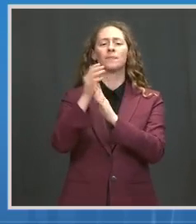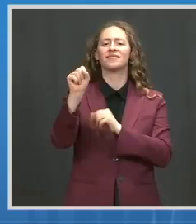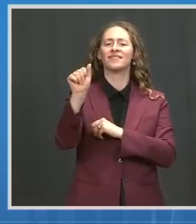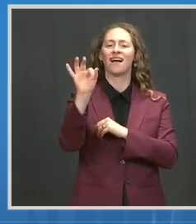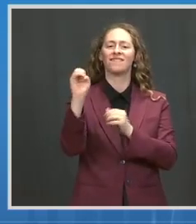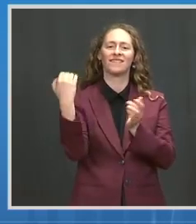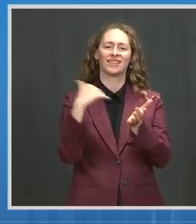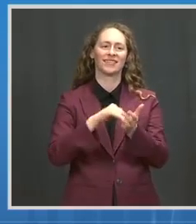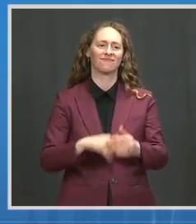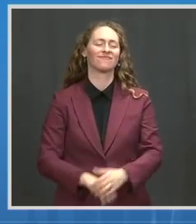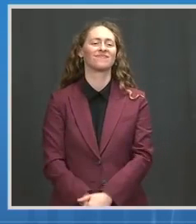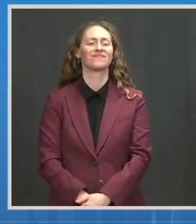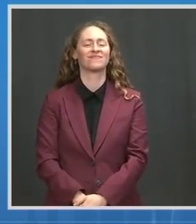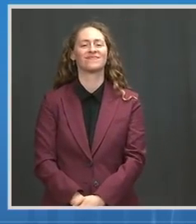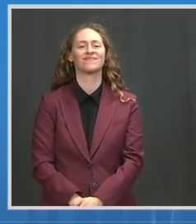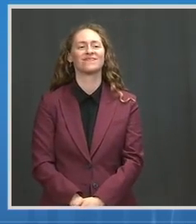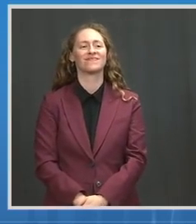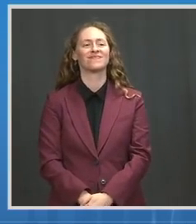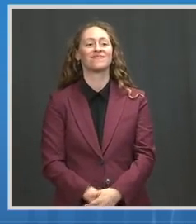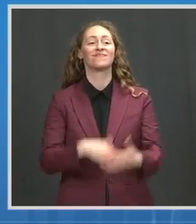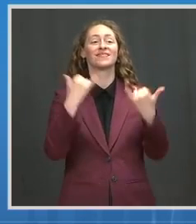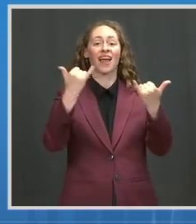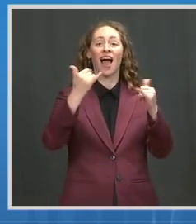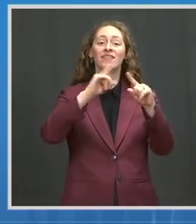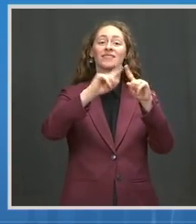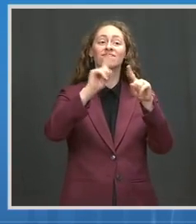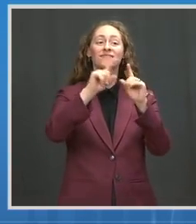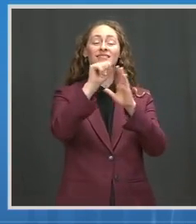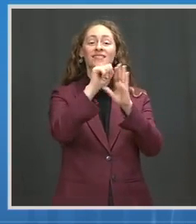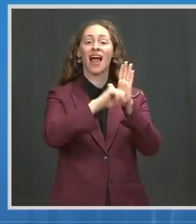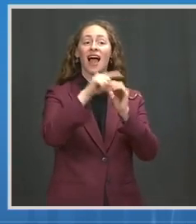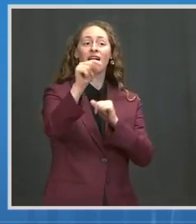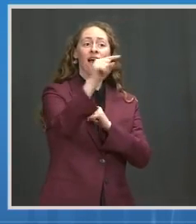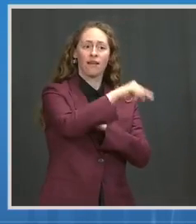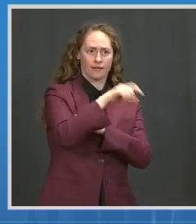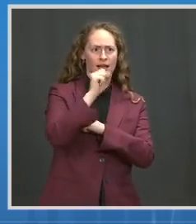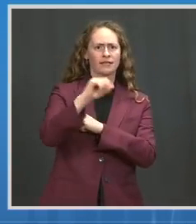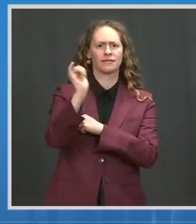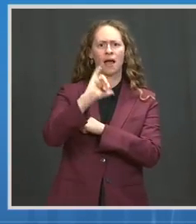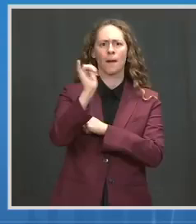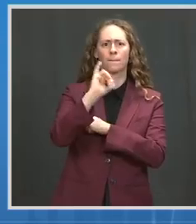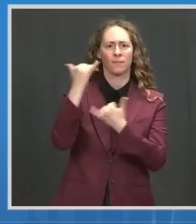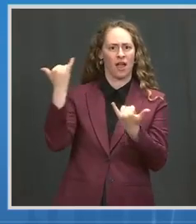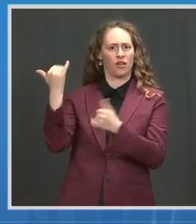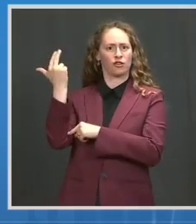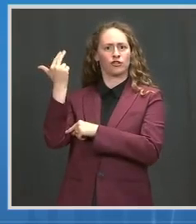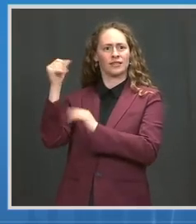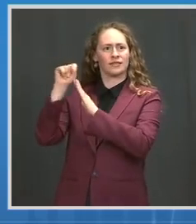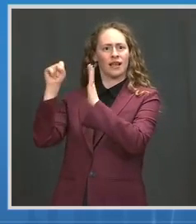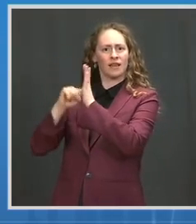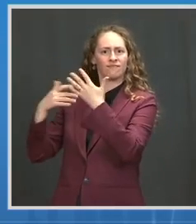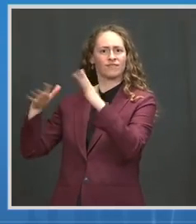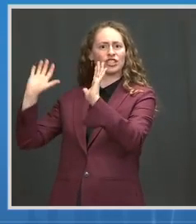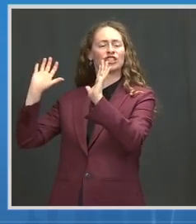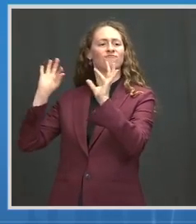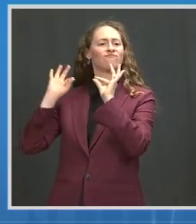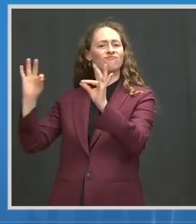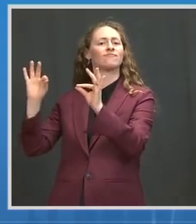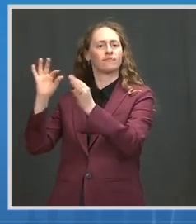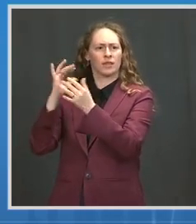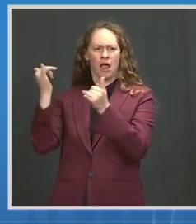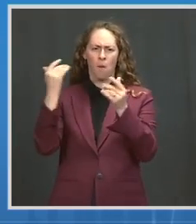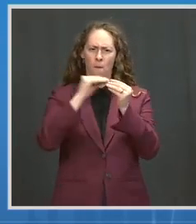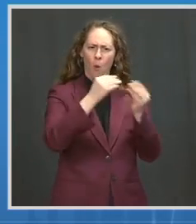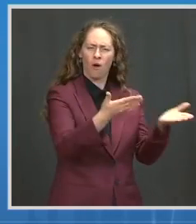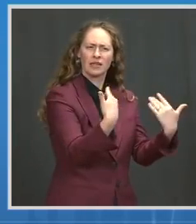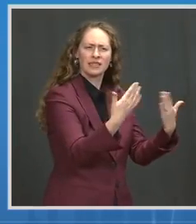these 13 states, but there's no doubt that it takes work. That's why last week, we launched the National Month of Action